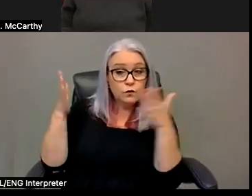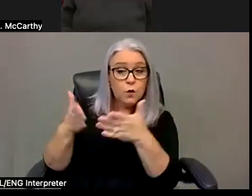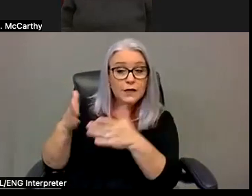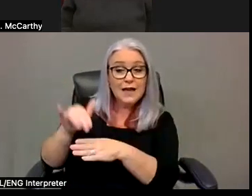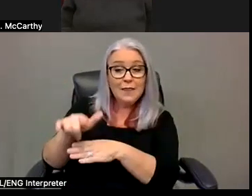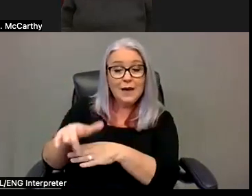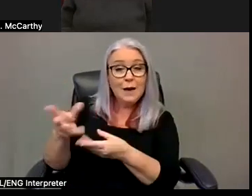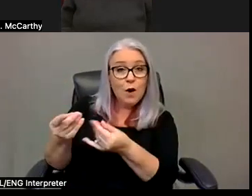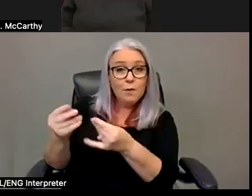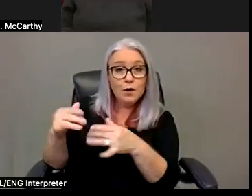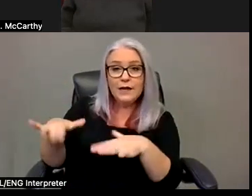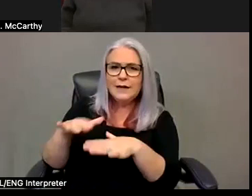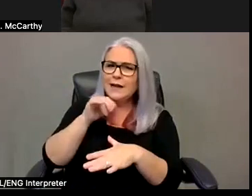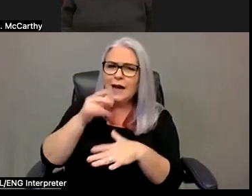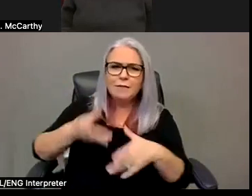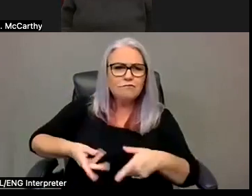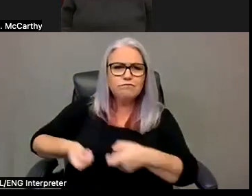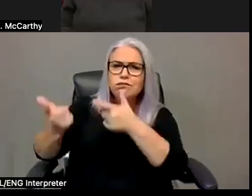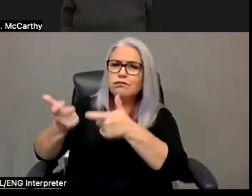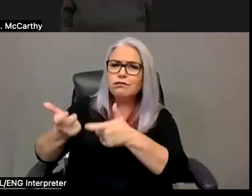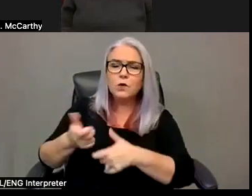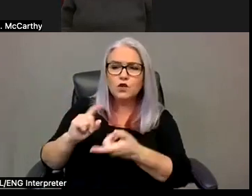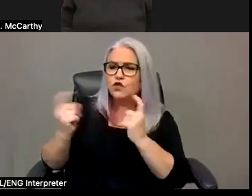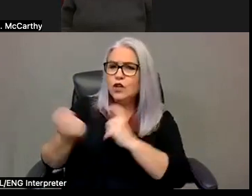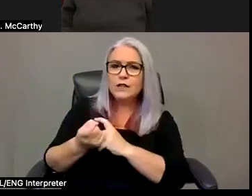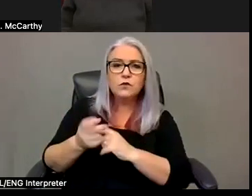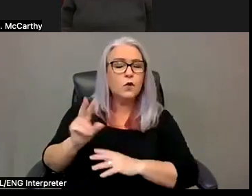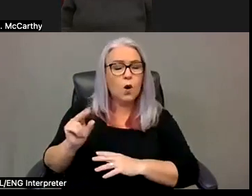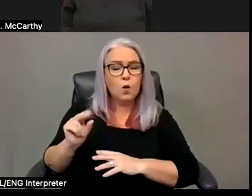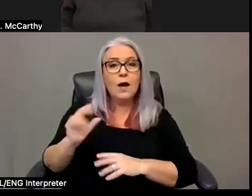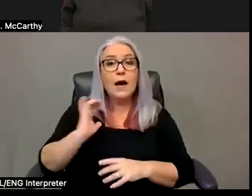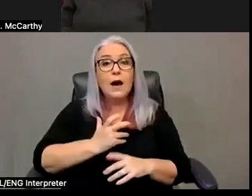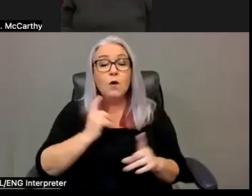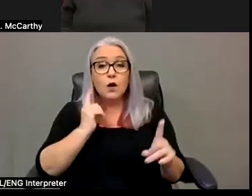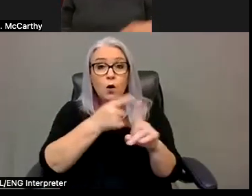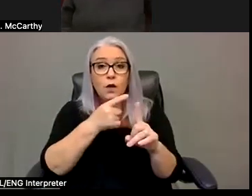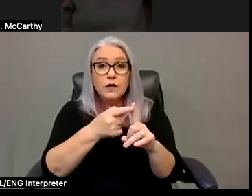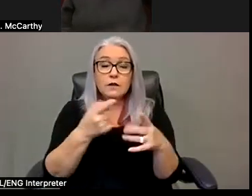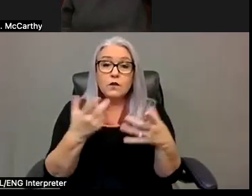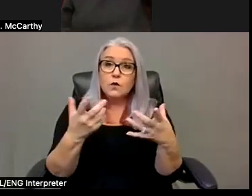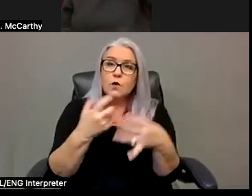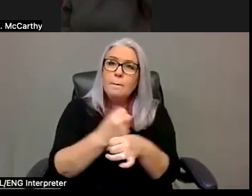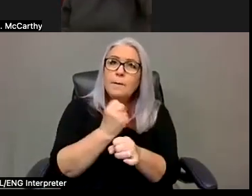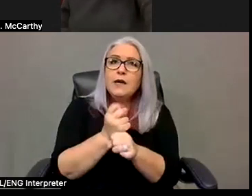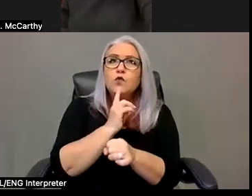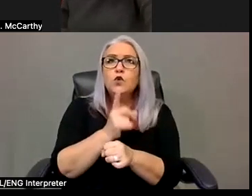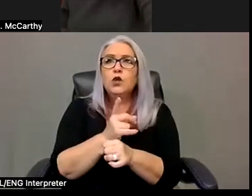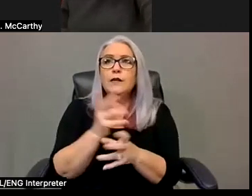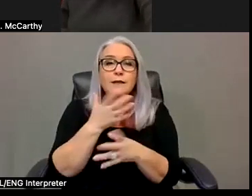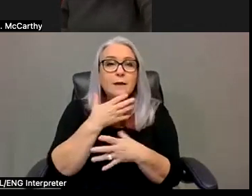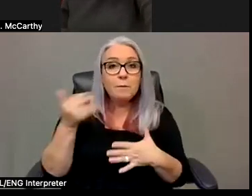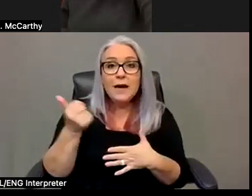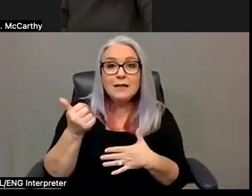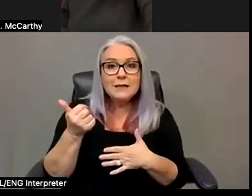property is not to kick them out or to change things. Our goal is to work at making it the best place